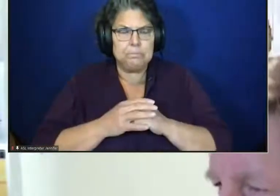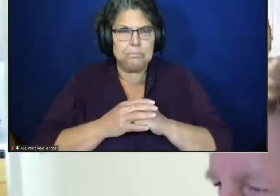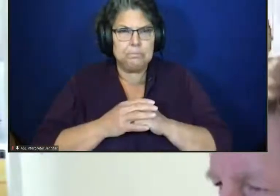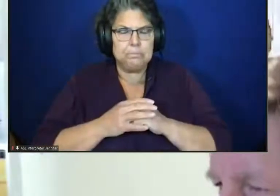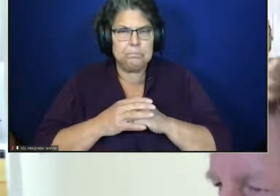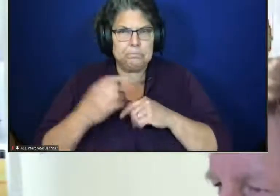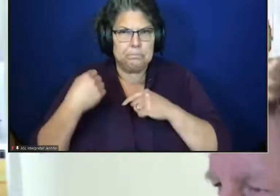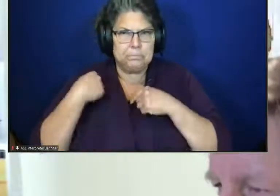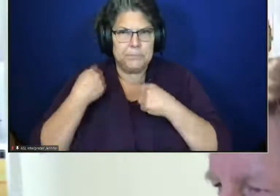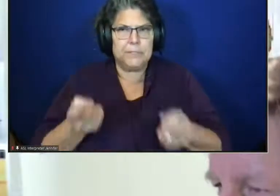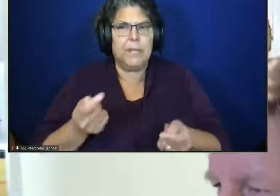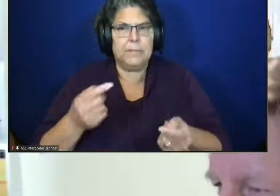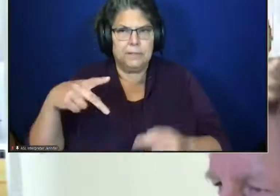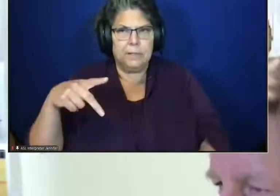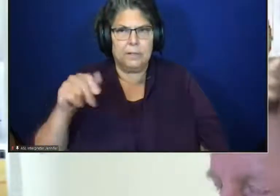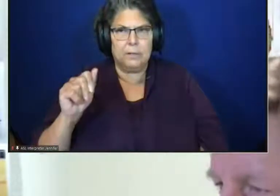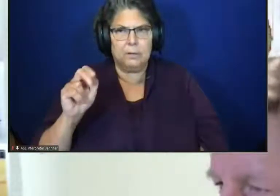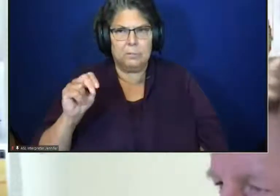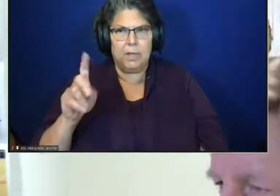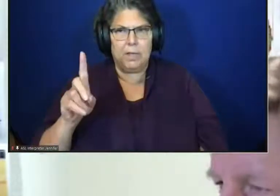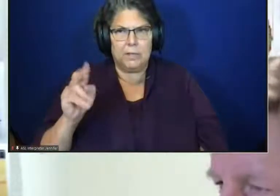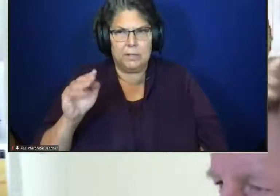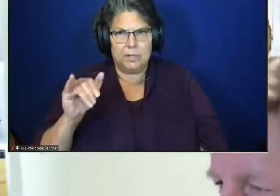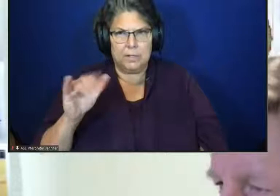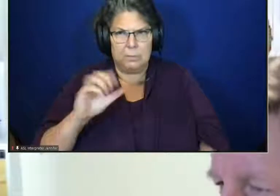since the pandemic began.